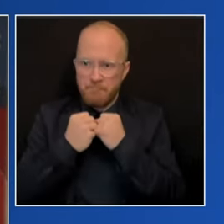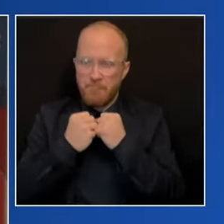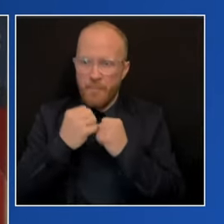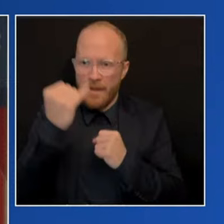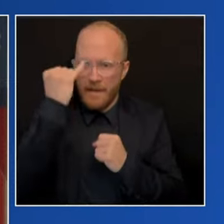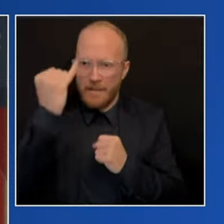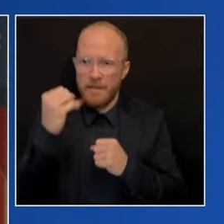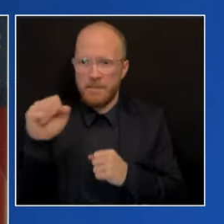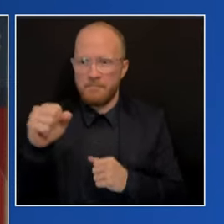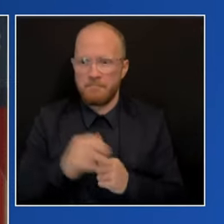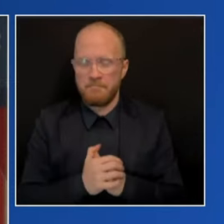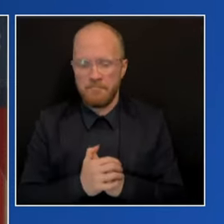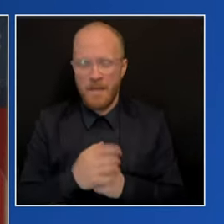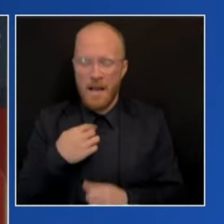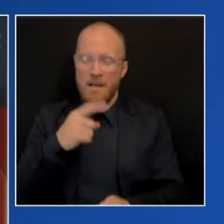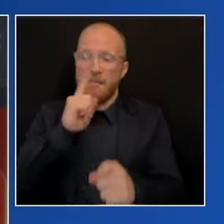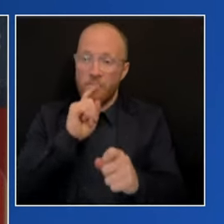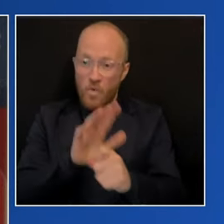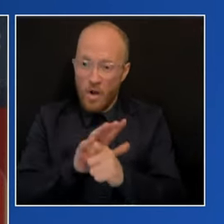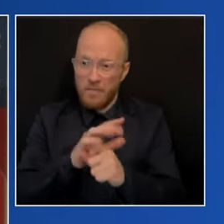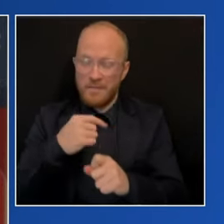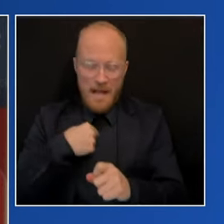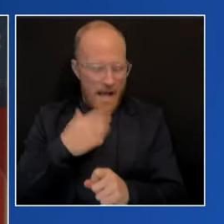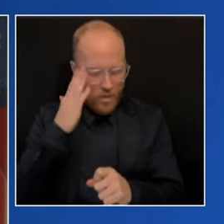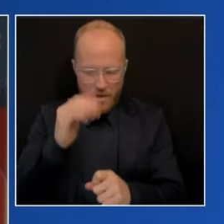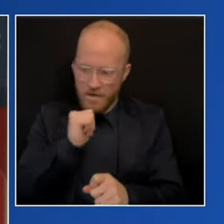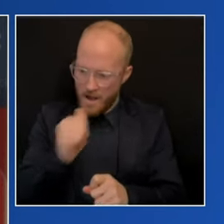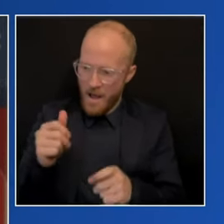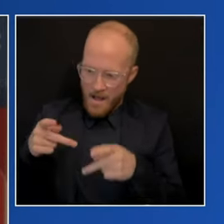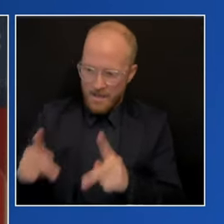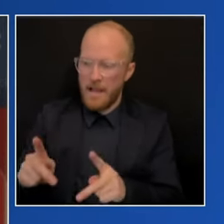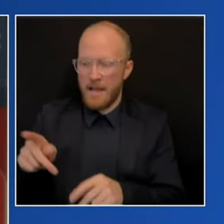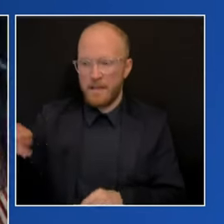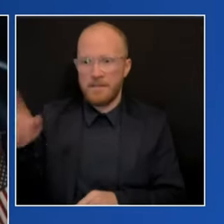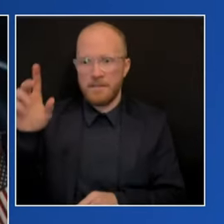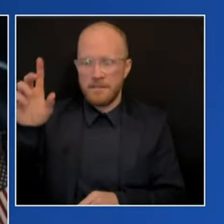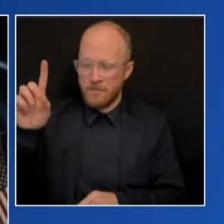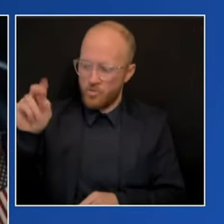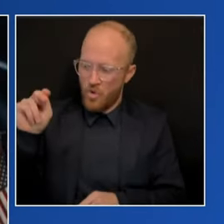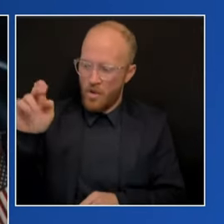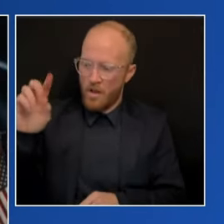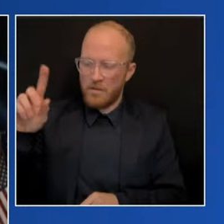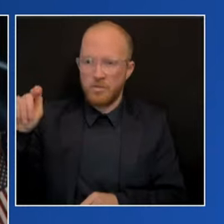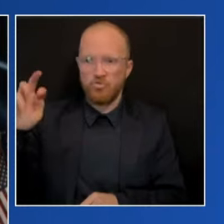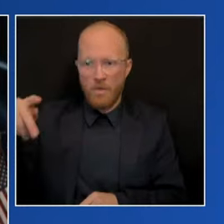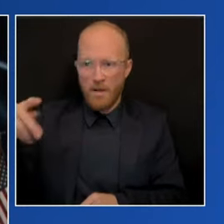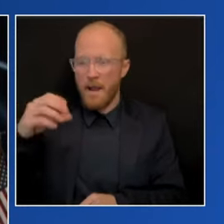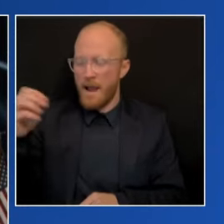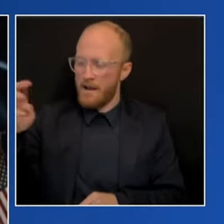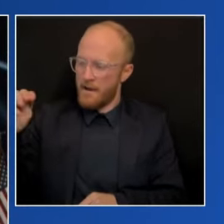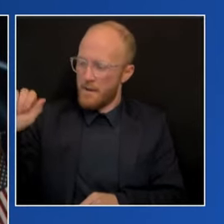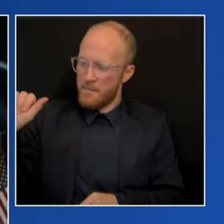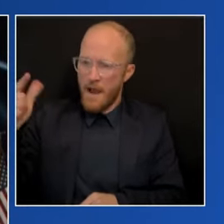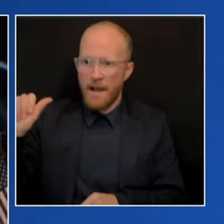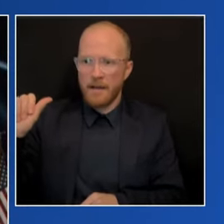I promise you, I will not let Donald Trump or the MAGA Republicans force us to walk away now.